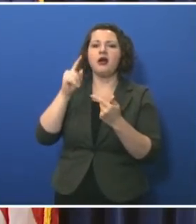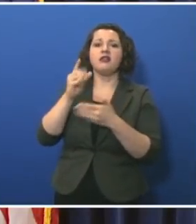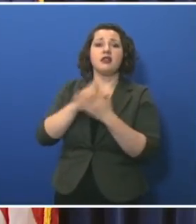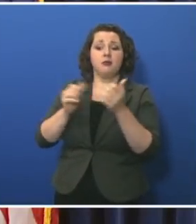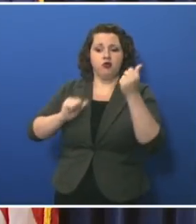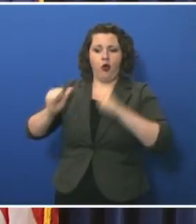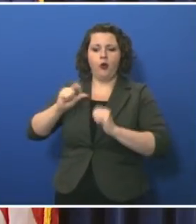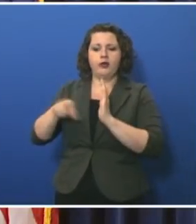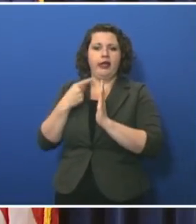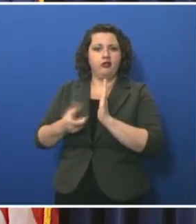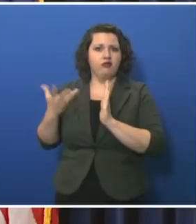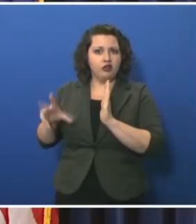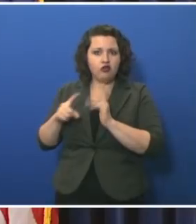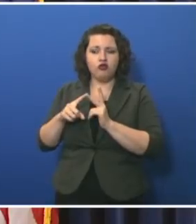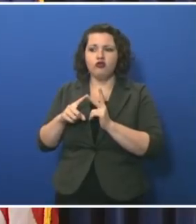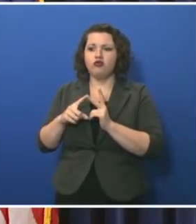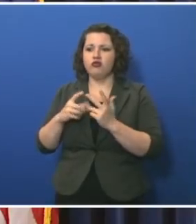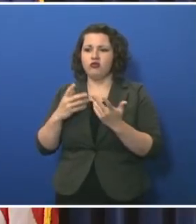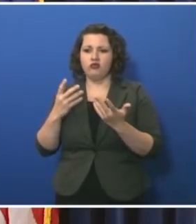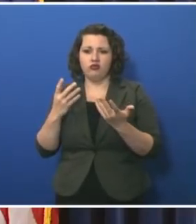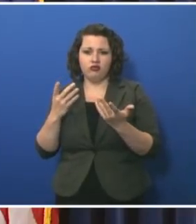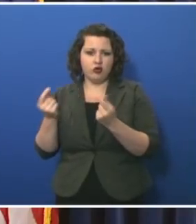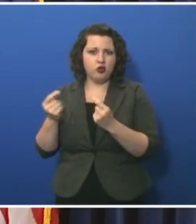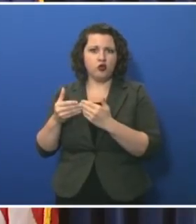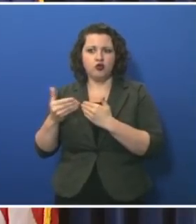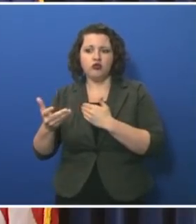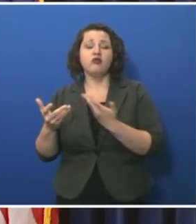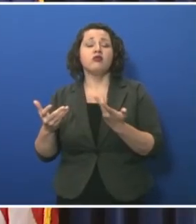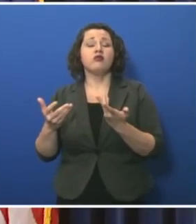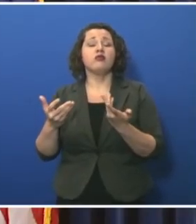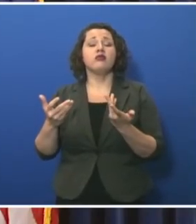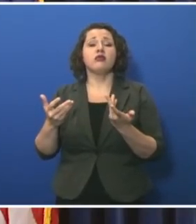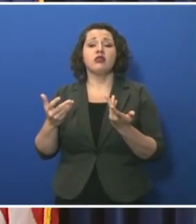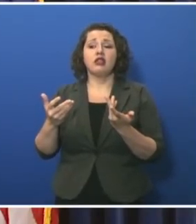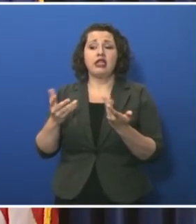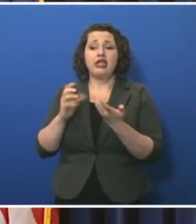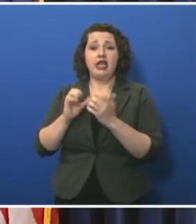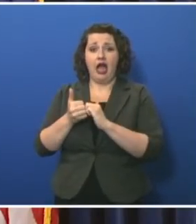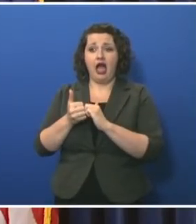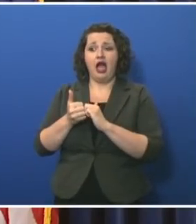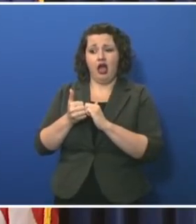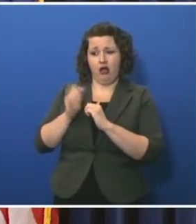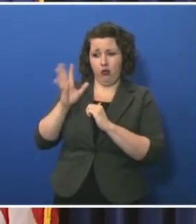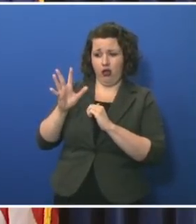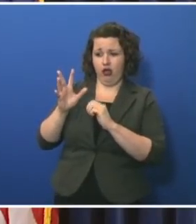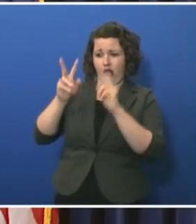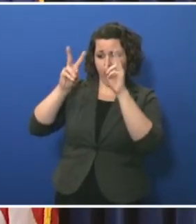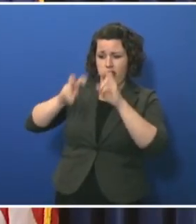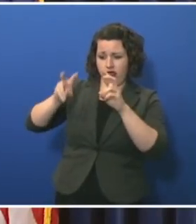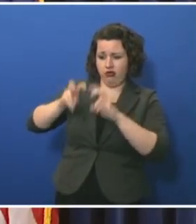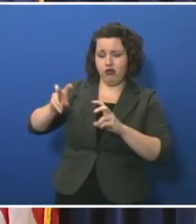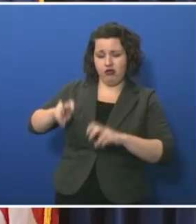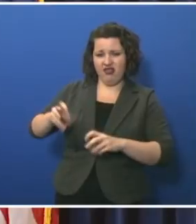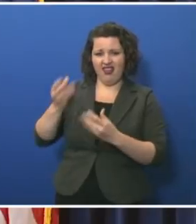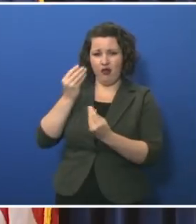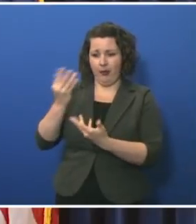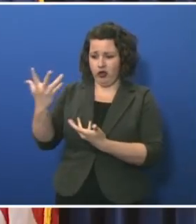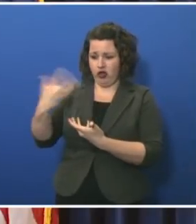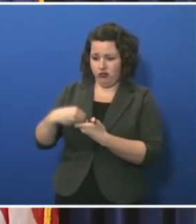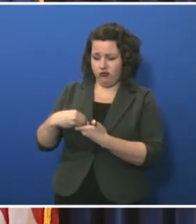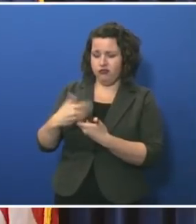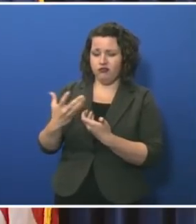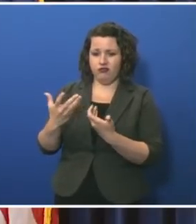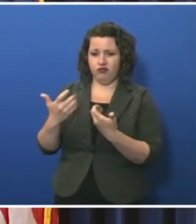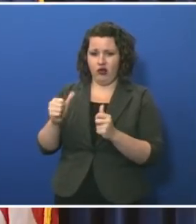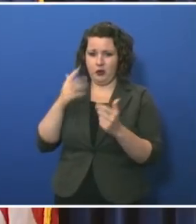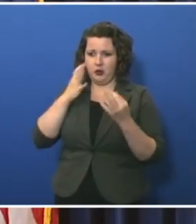had canceled and what that looked like moving forward, and how they were going to continue to look at all the information to get kind of